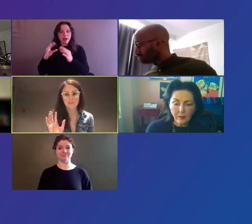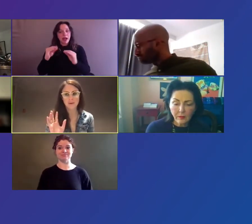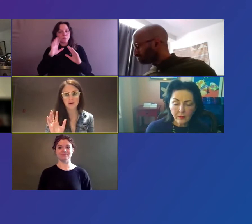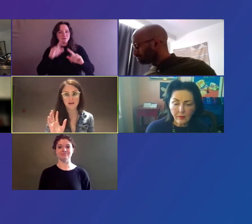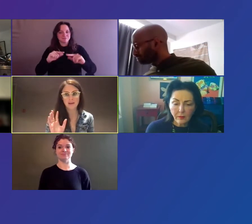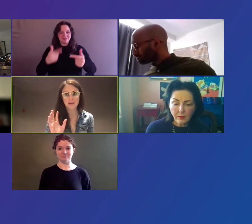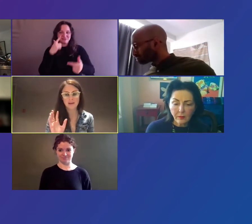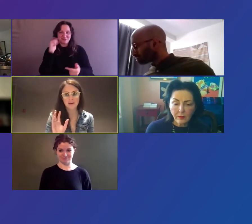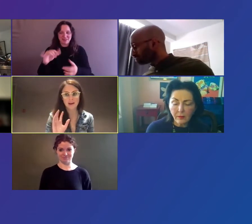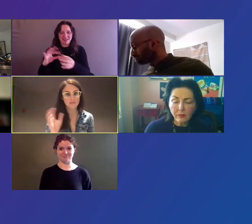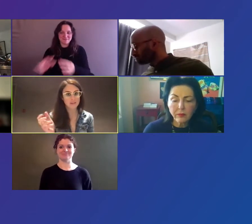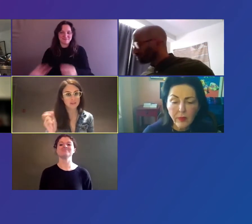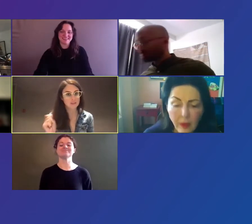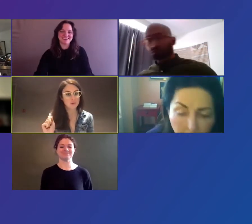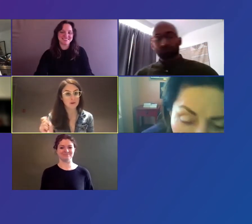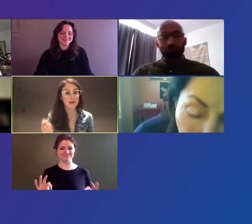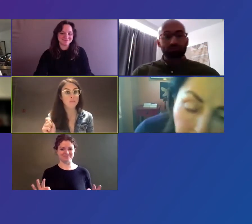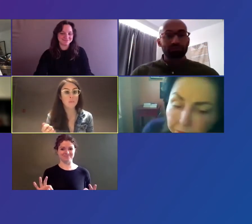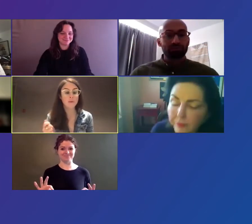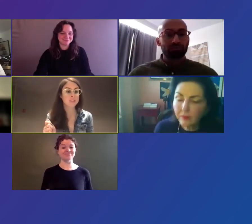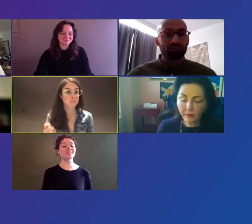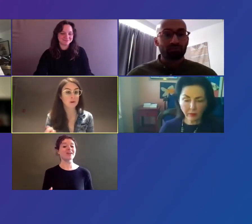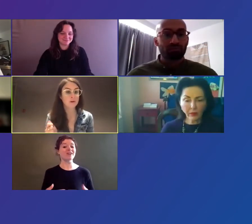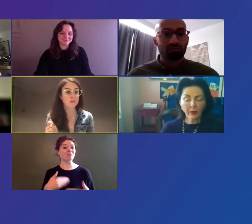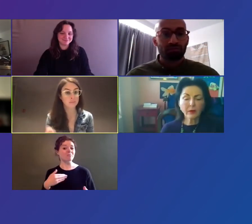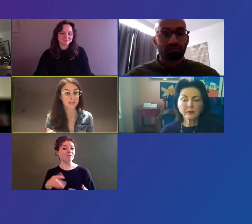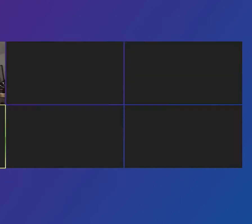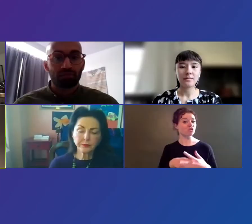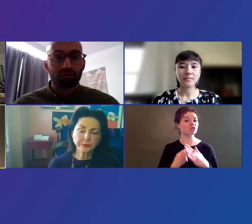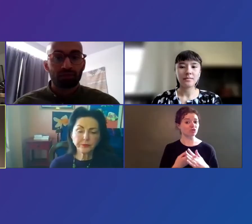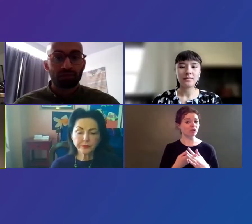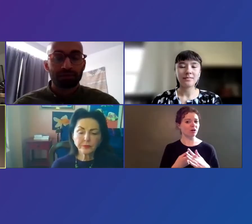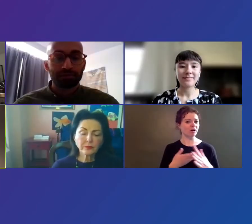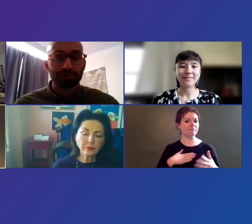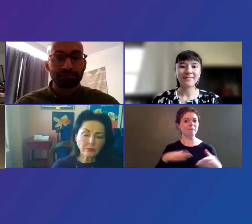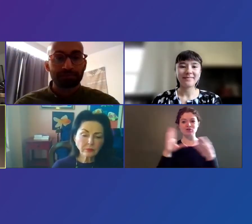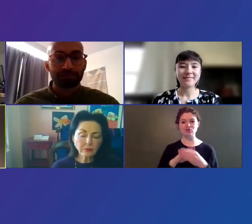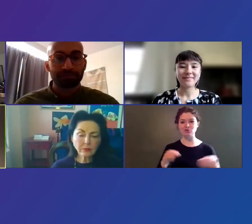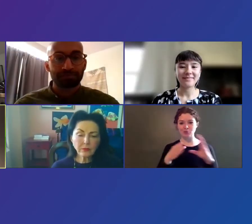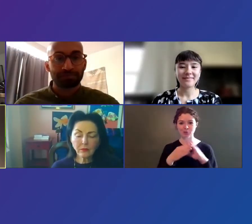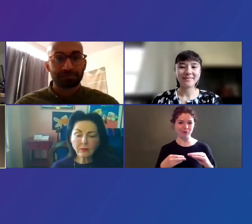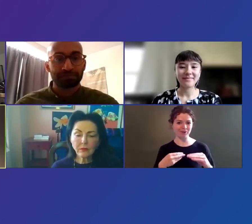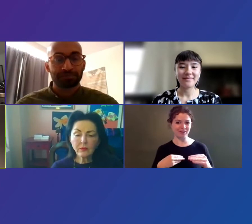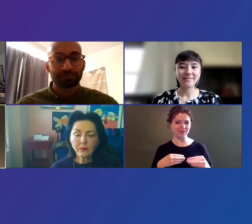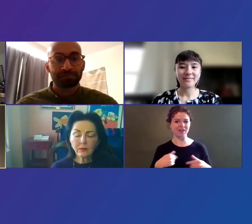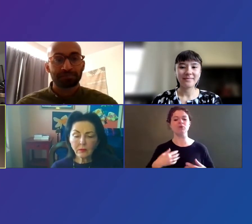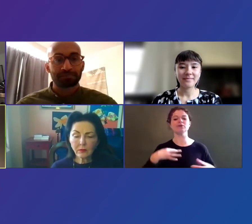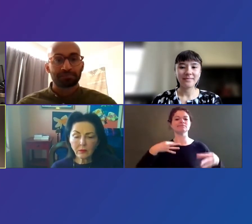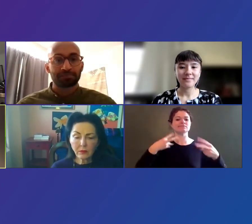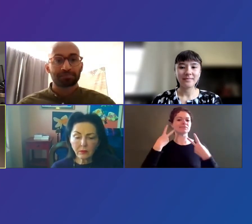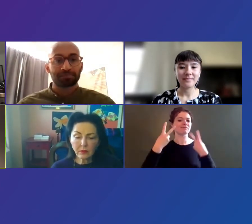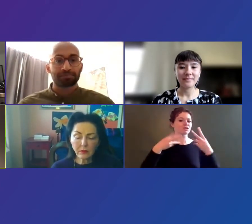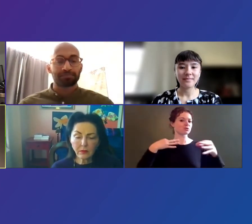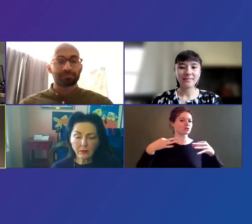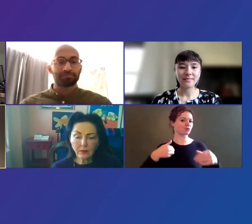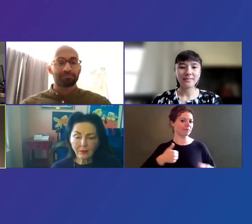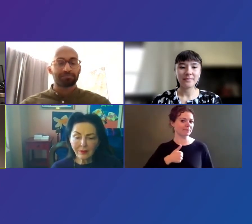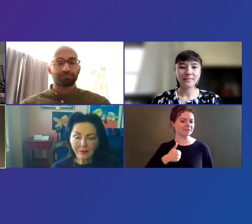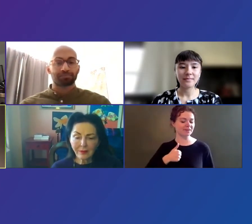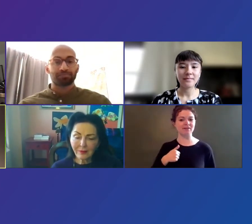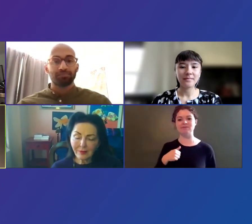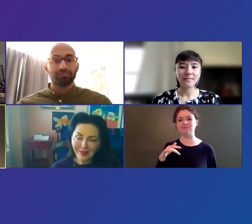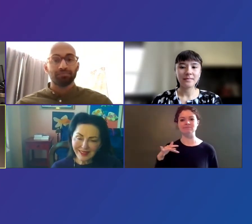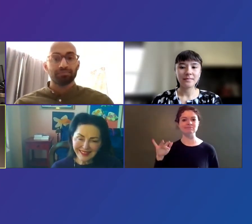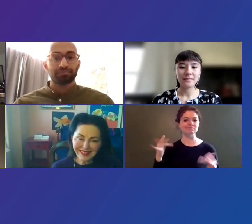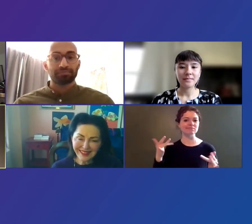about my advocacy story, that moment spark for me, just to give a visual description as well. I'm a pale-skinned white woman. I'm